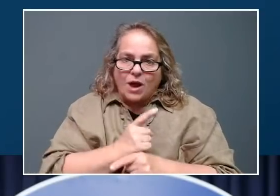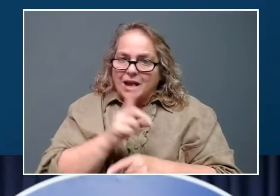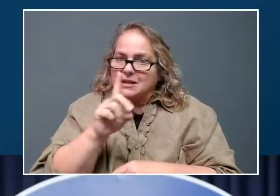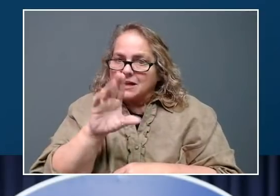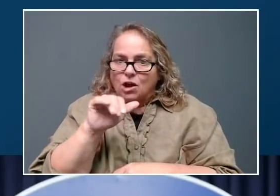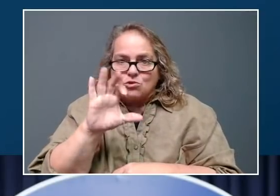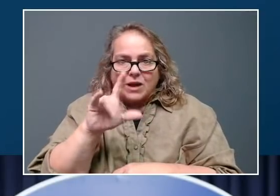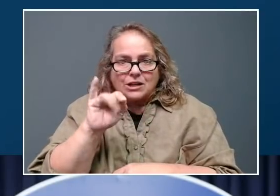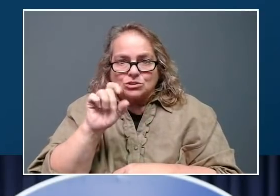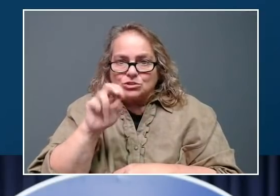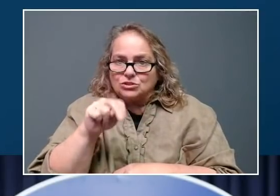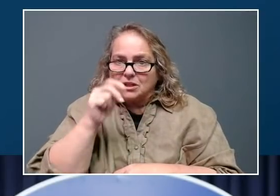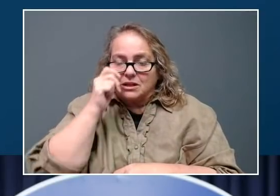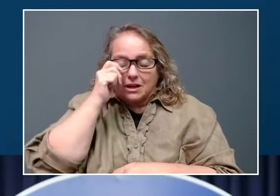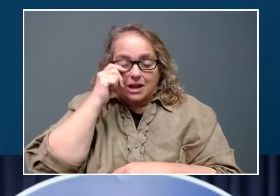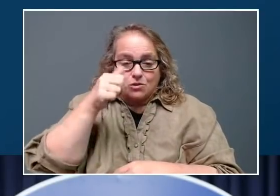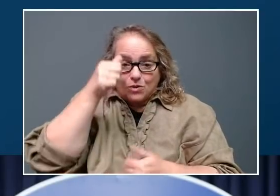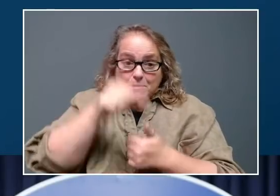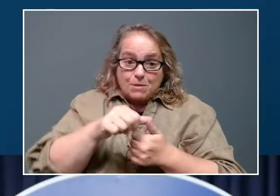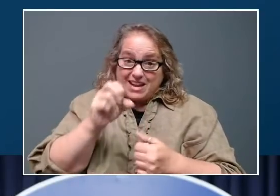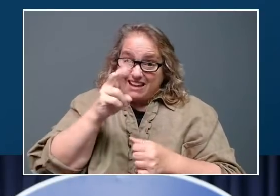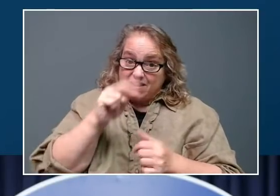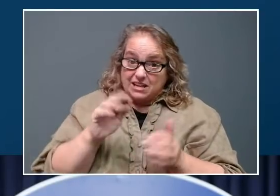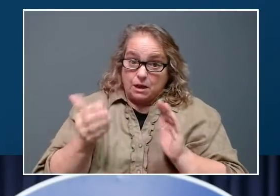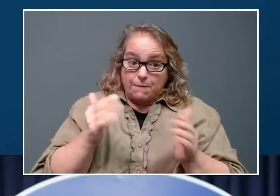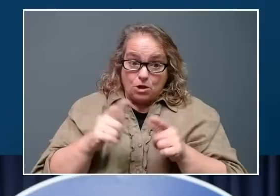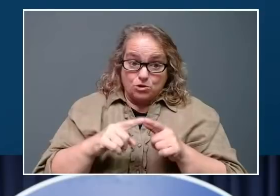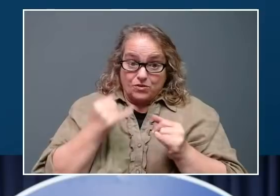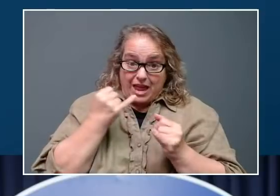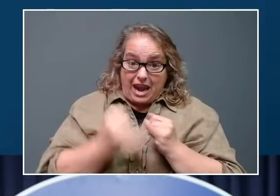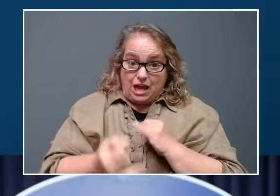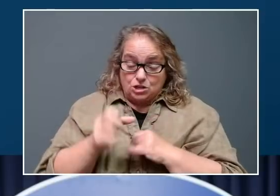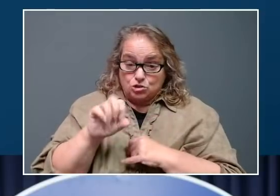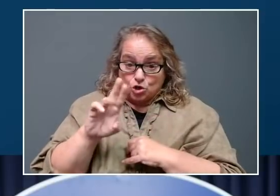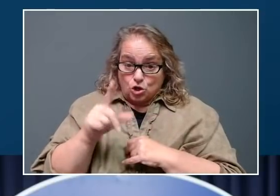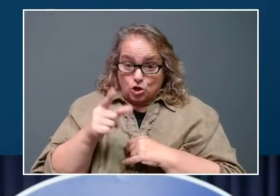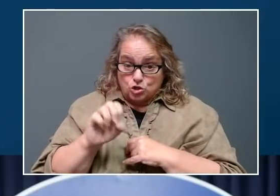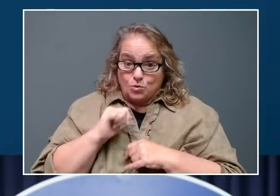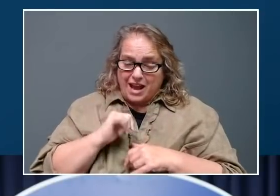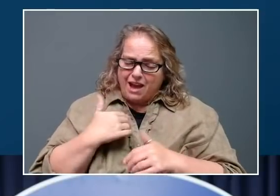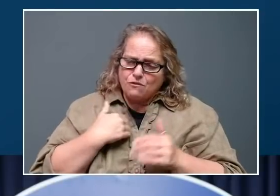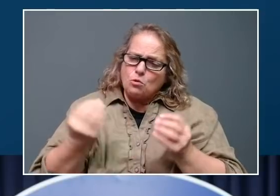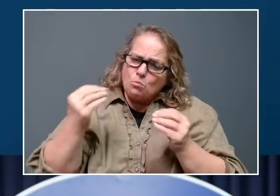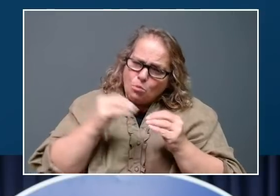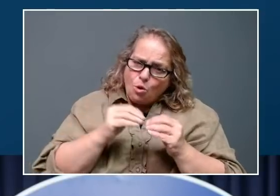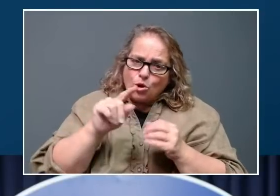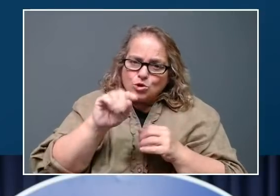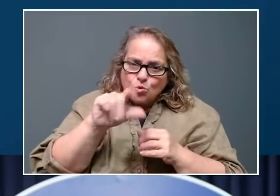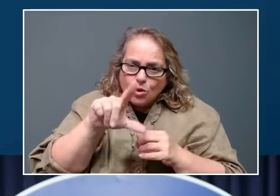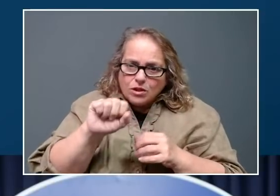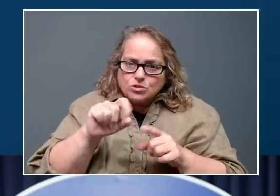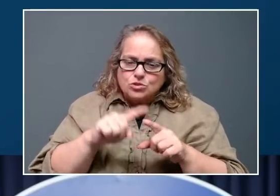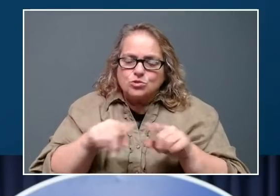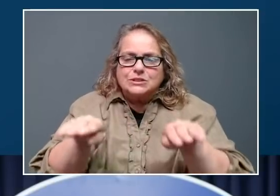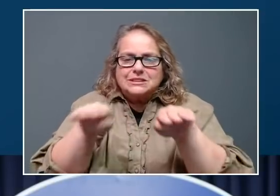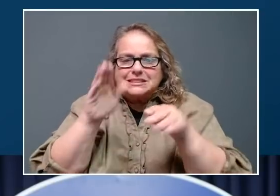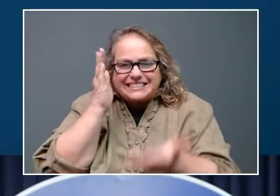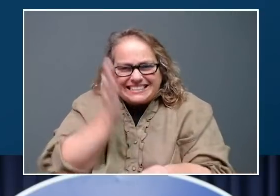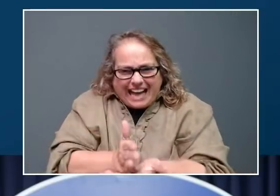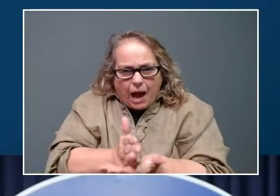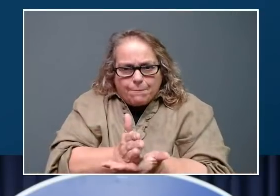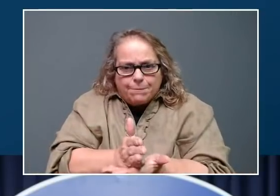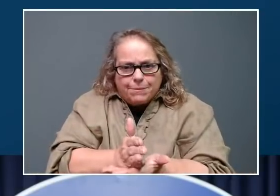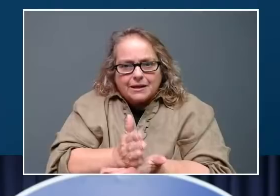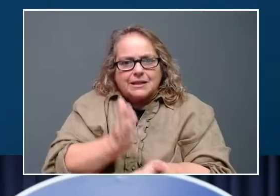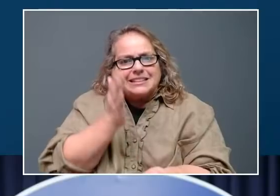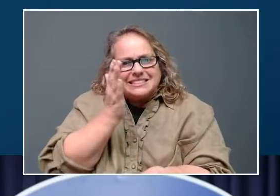even compared to the last surge we went through, we have more tools to stop this in its tracks than ever before. And as I show